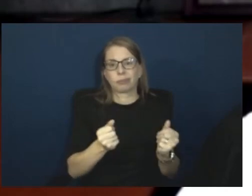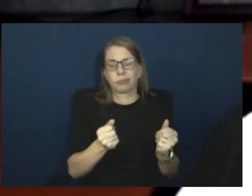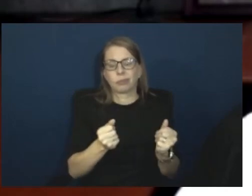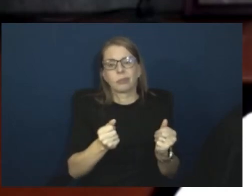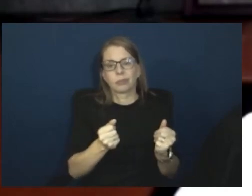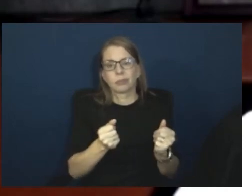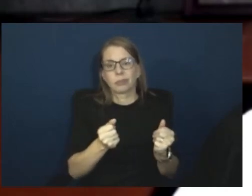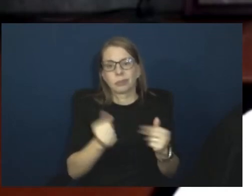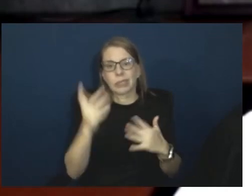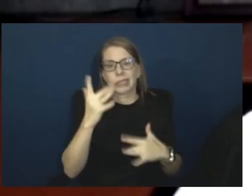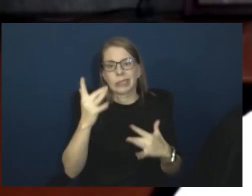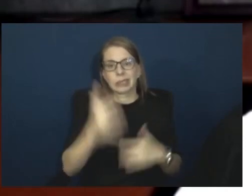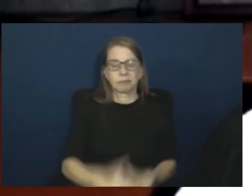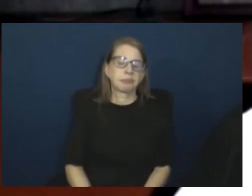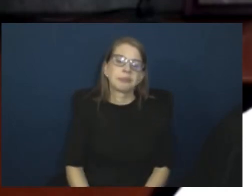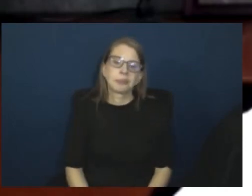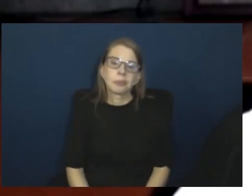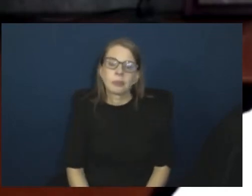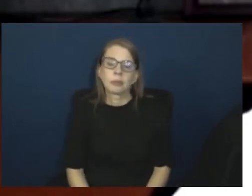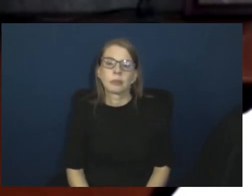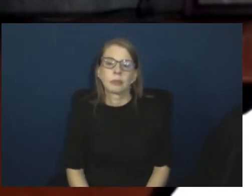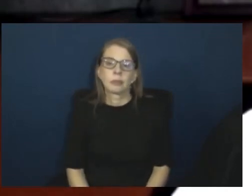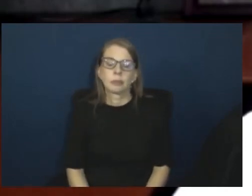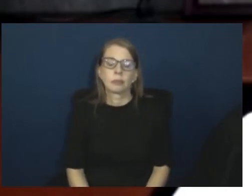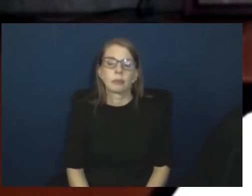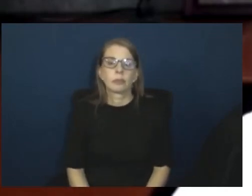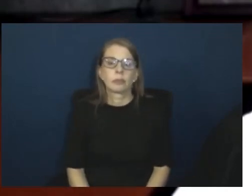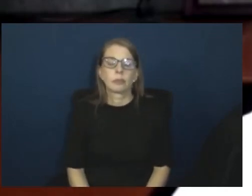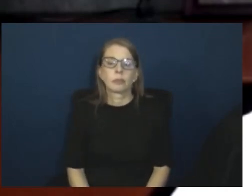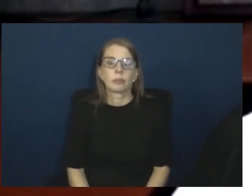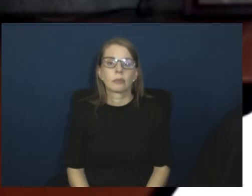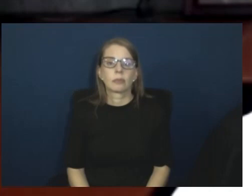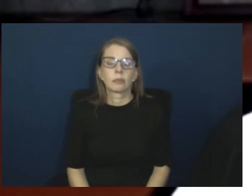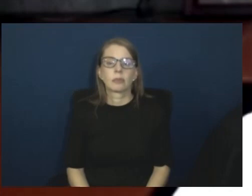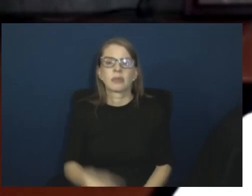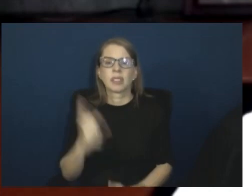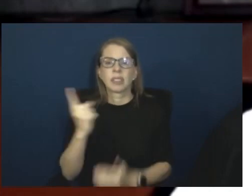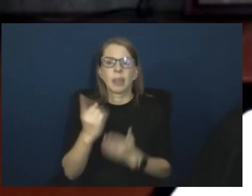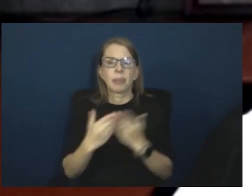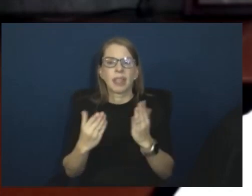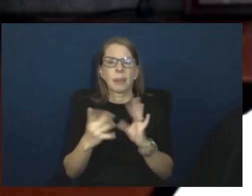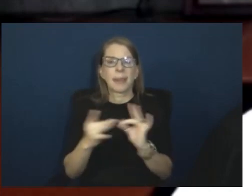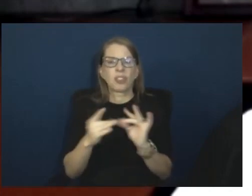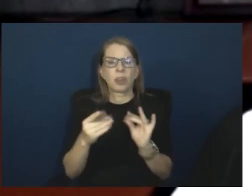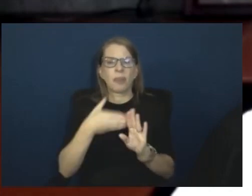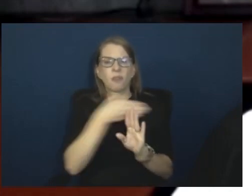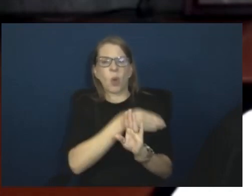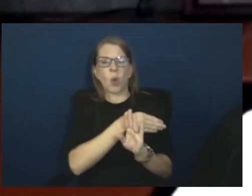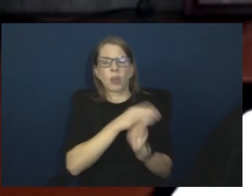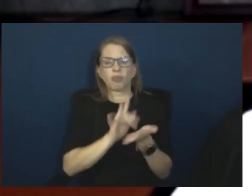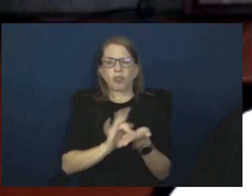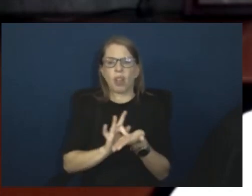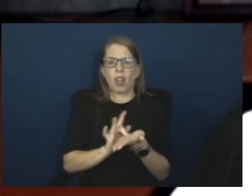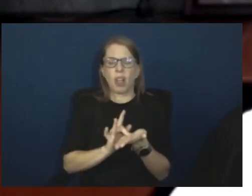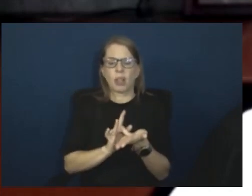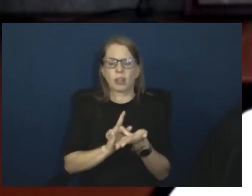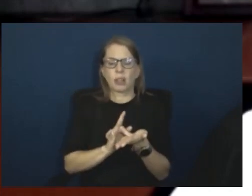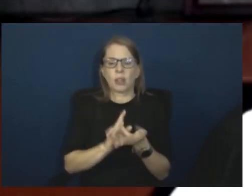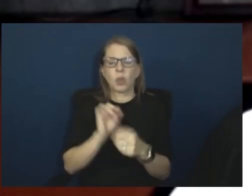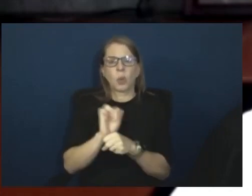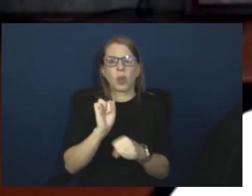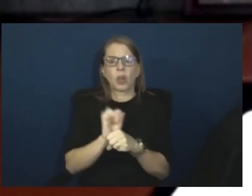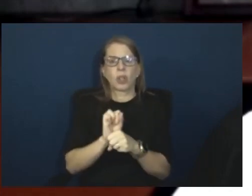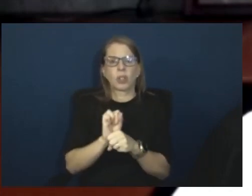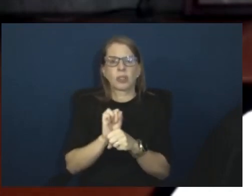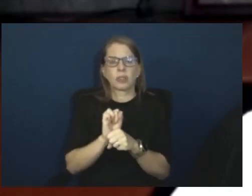the disease. So something, as was mentioned before, a drug which works in vitro